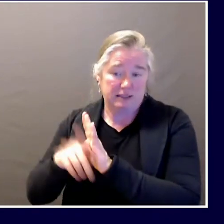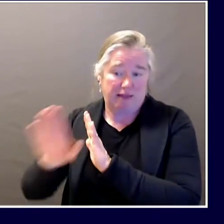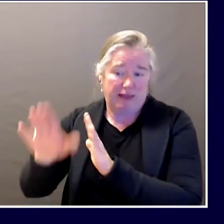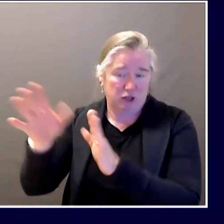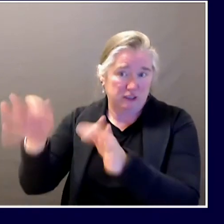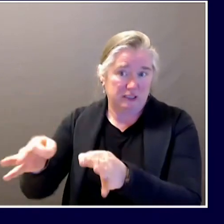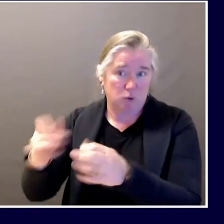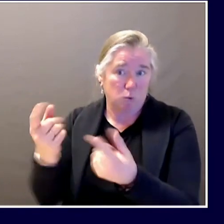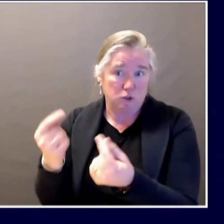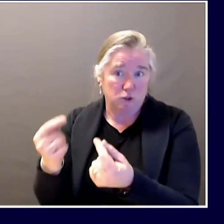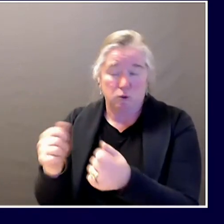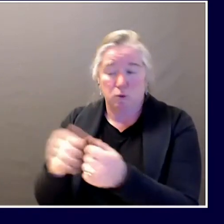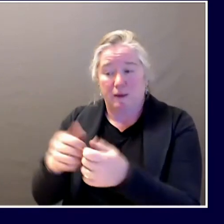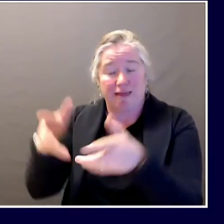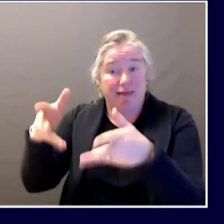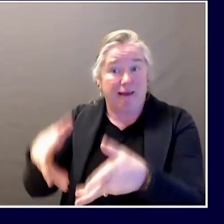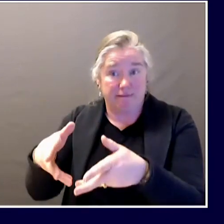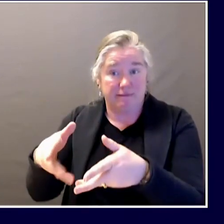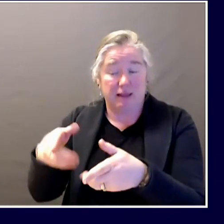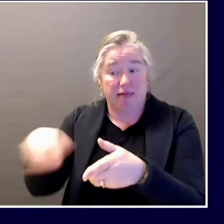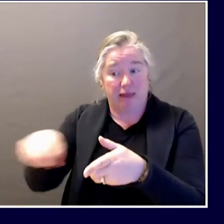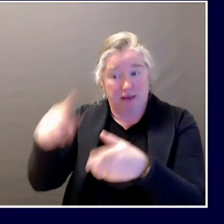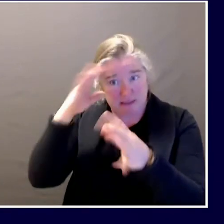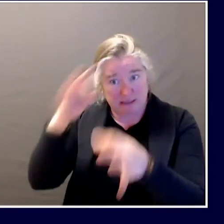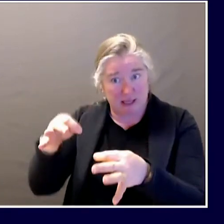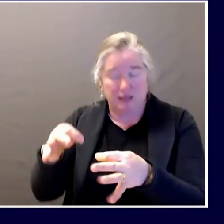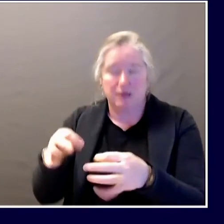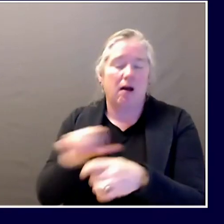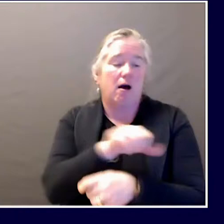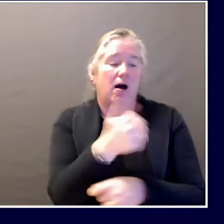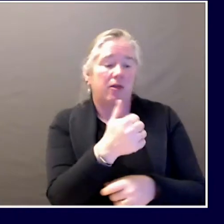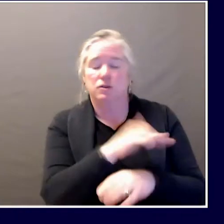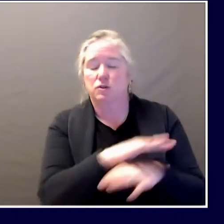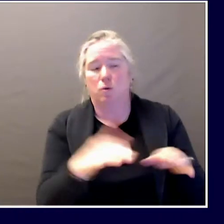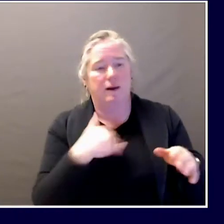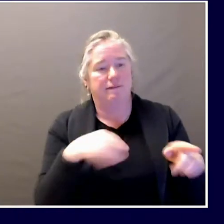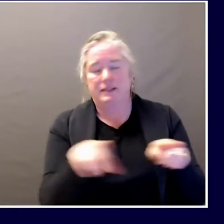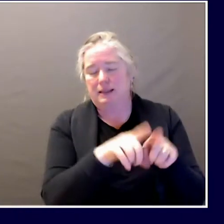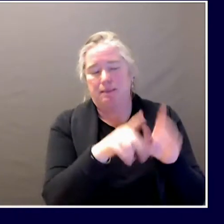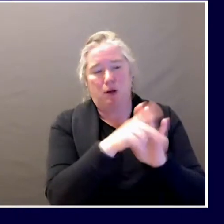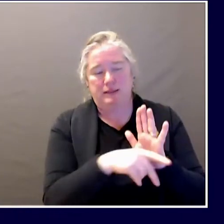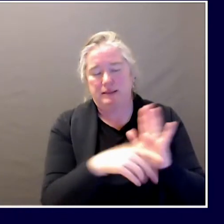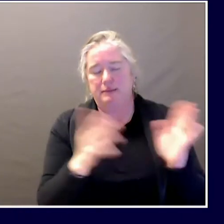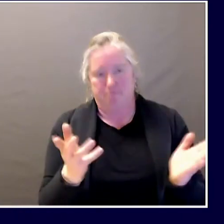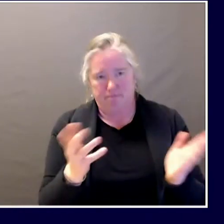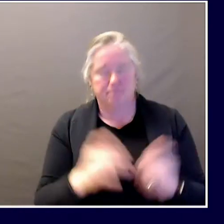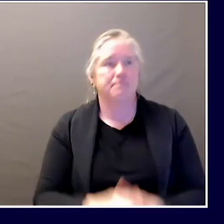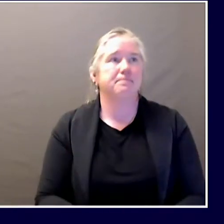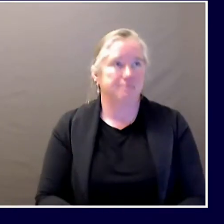no dose gets wasted. That's a big help. Thank you both. Thanks,